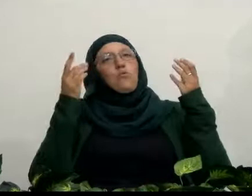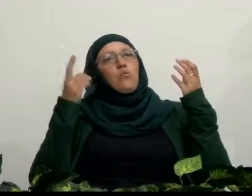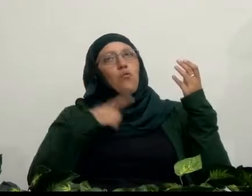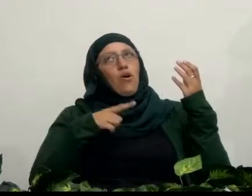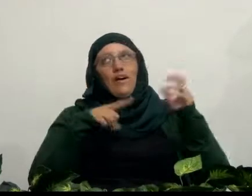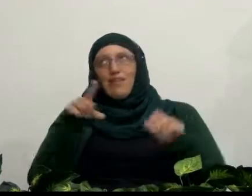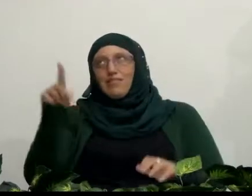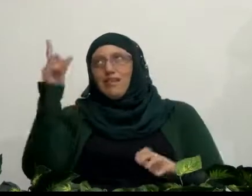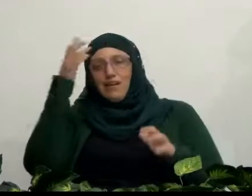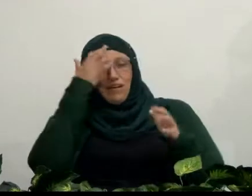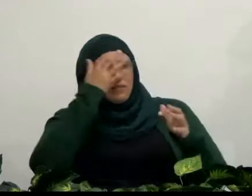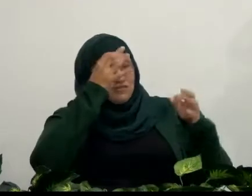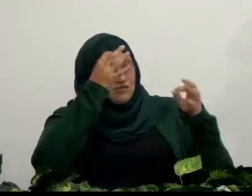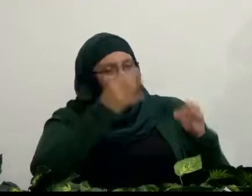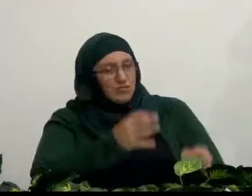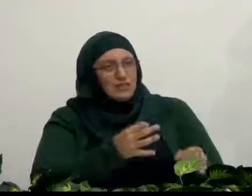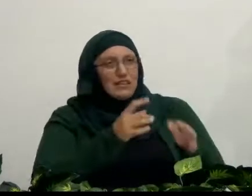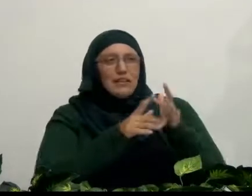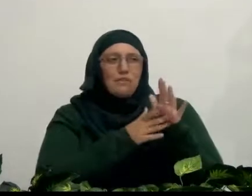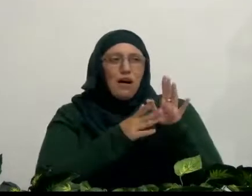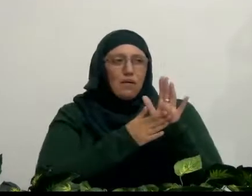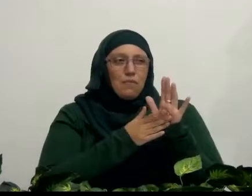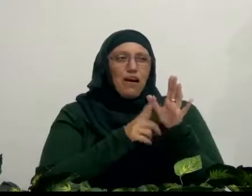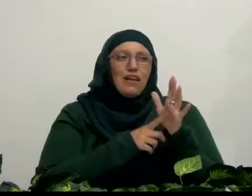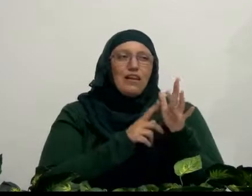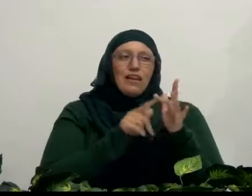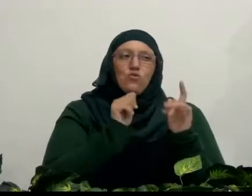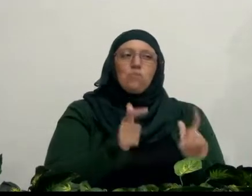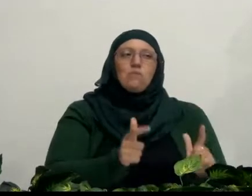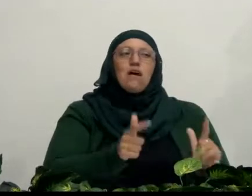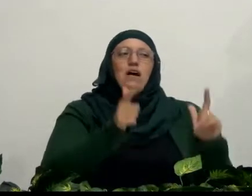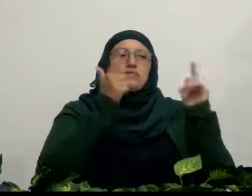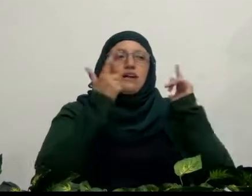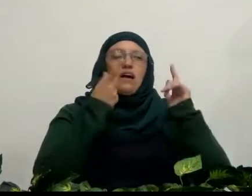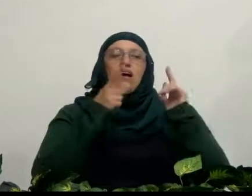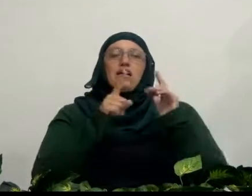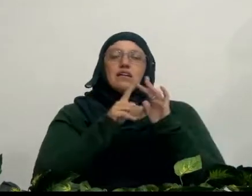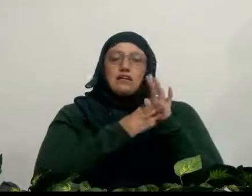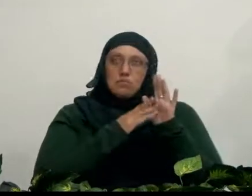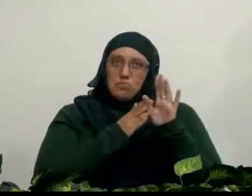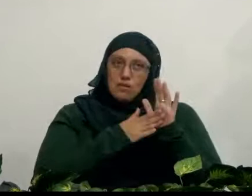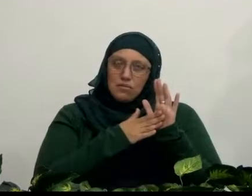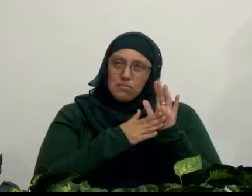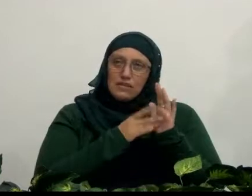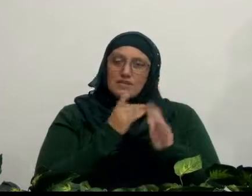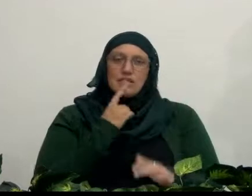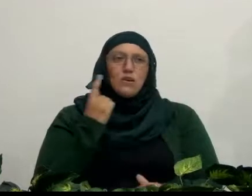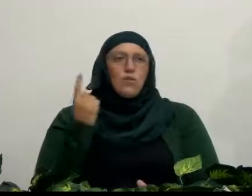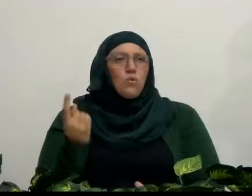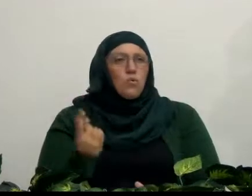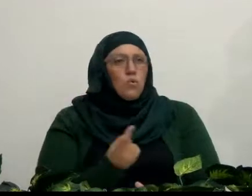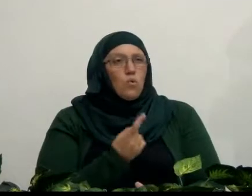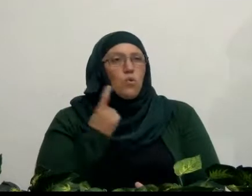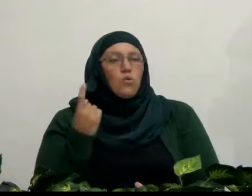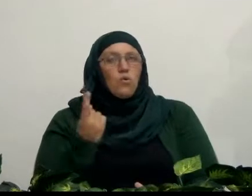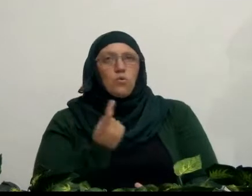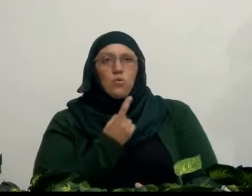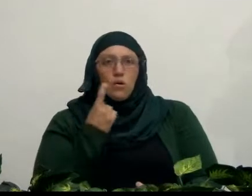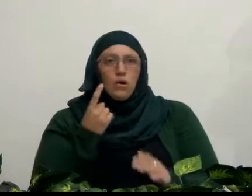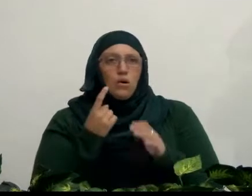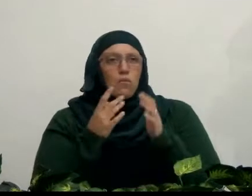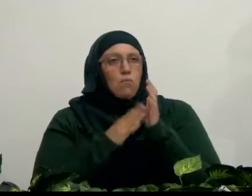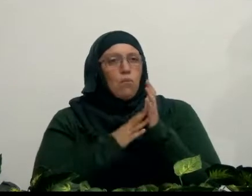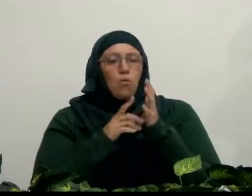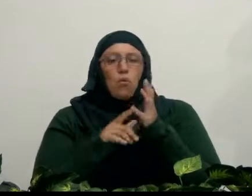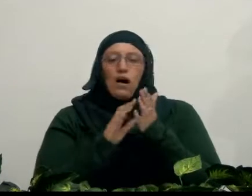Ali, as your master and imam, obligating the Muhajirun and the Ansar and those